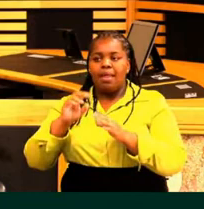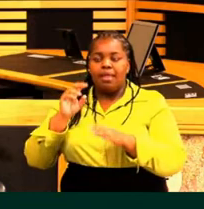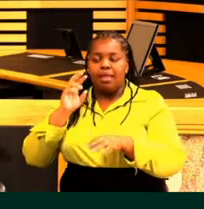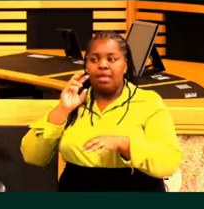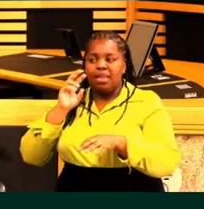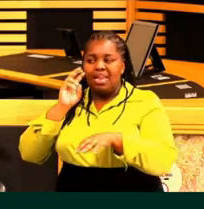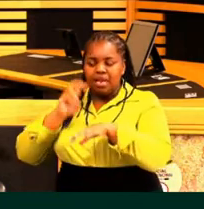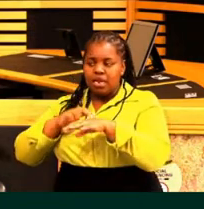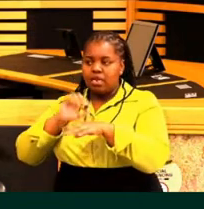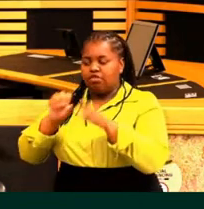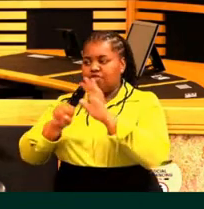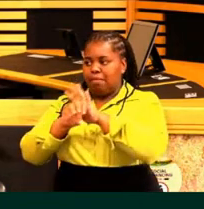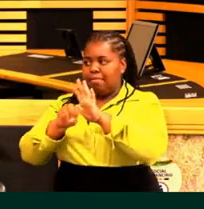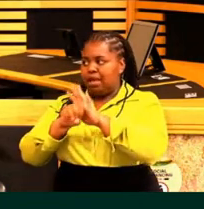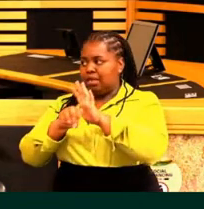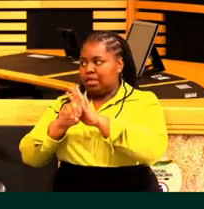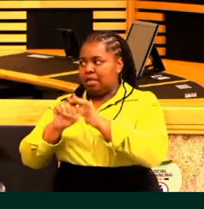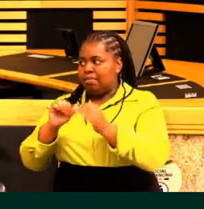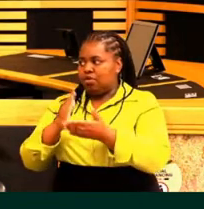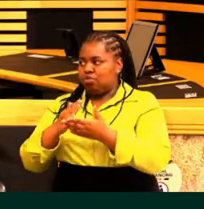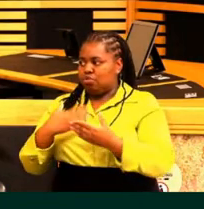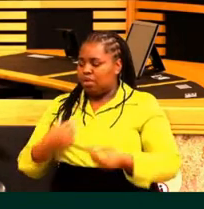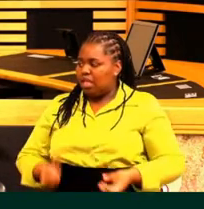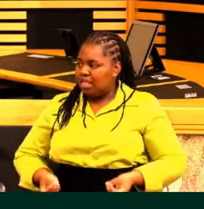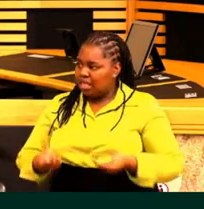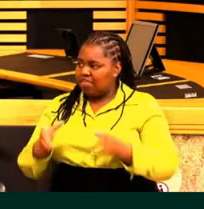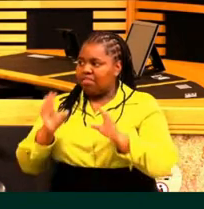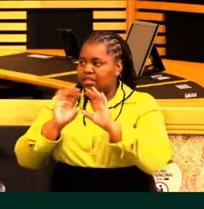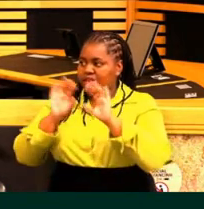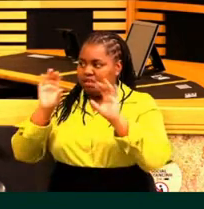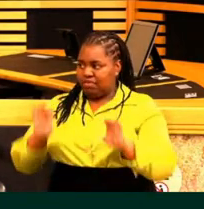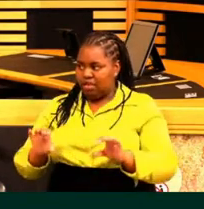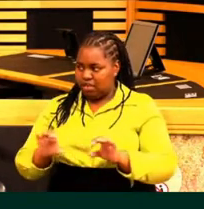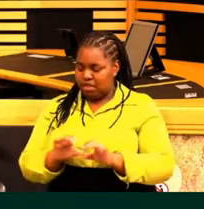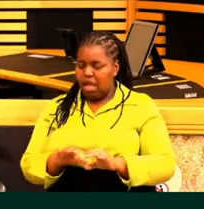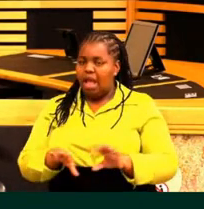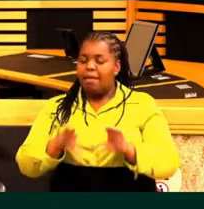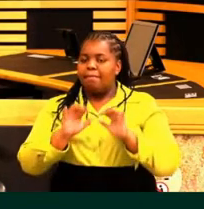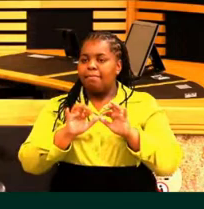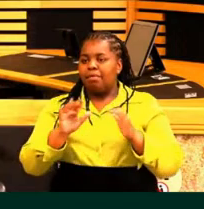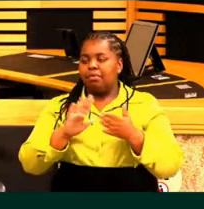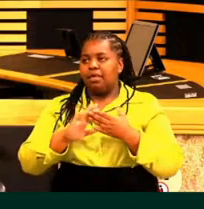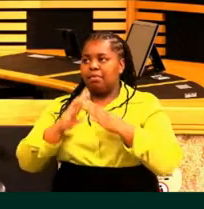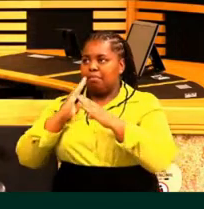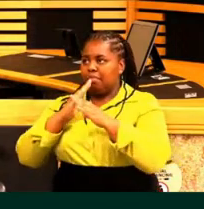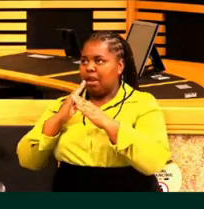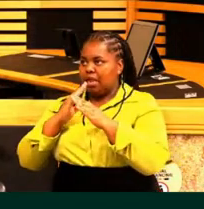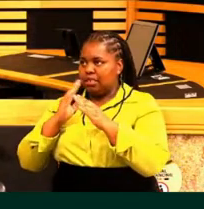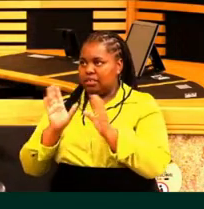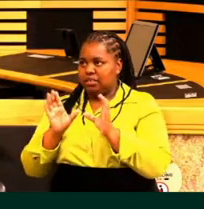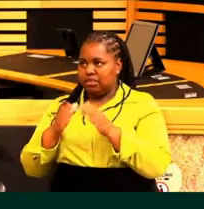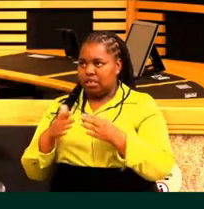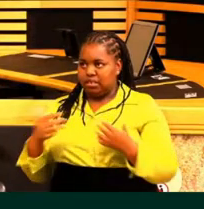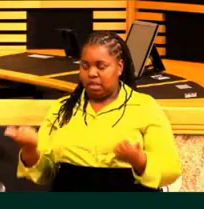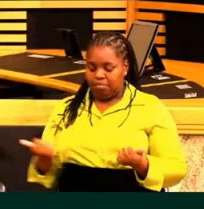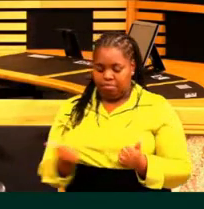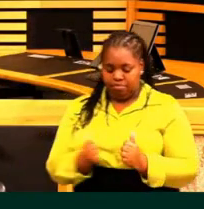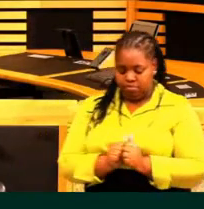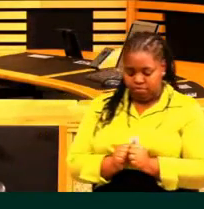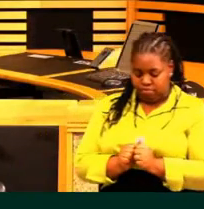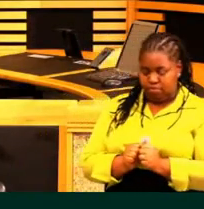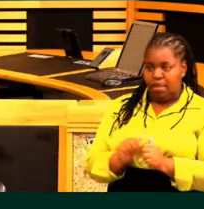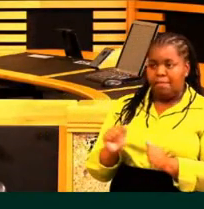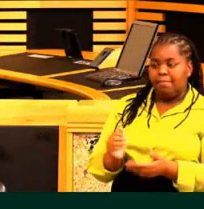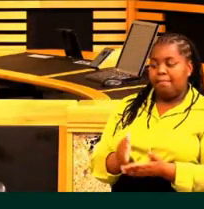practical skills and certificate certifications public and private sector partnership Foster collaboration between